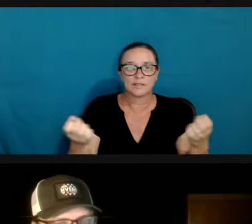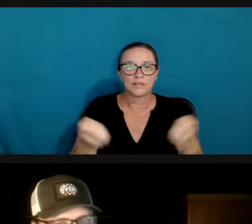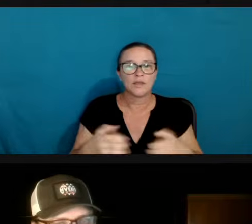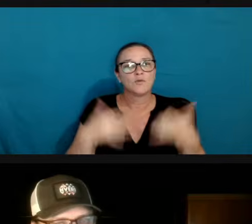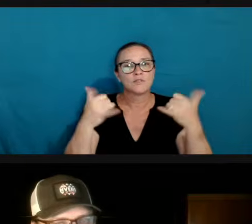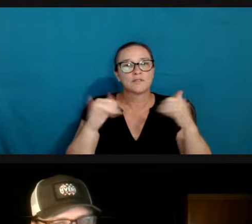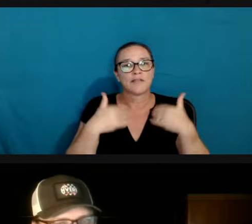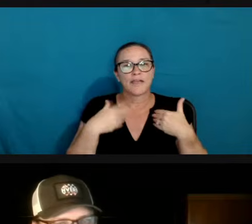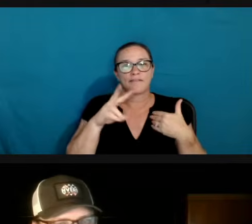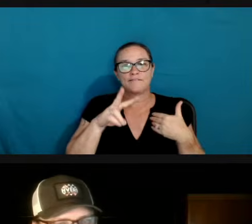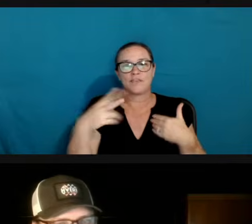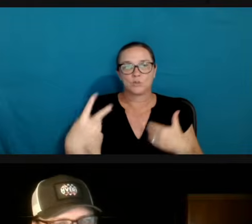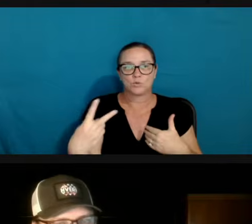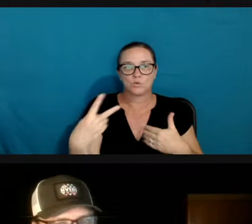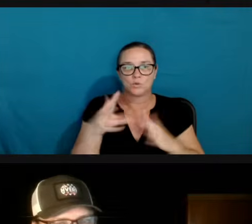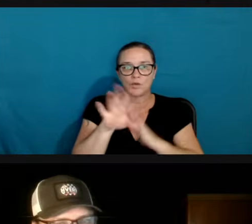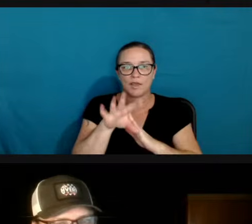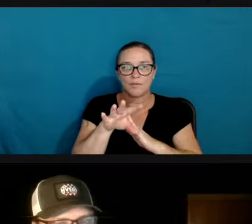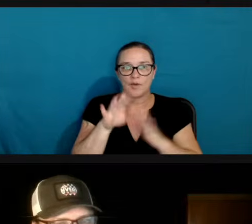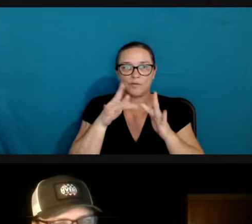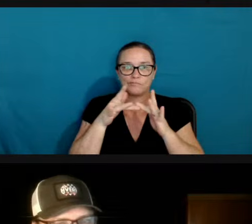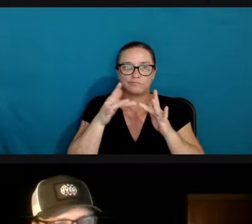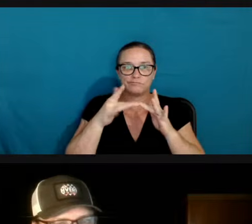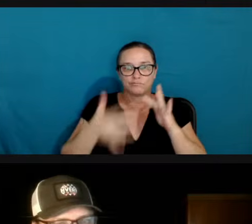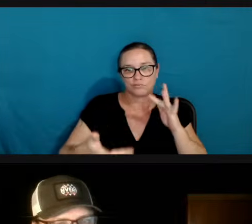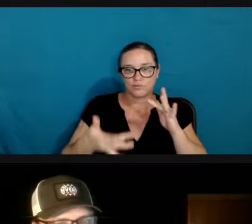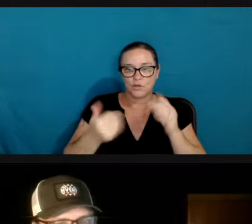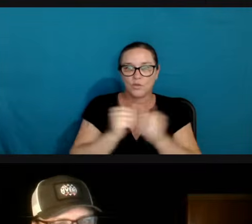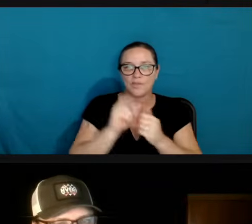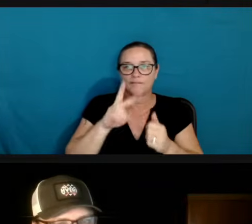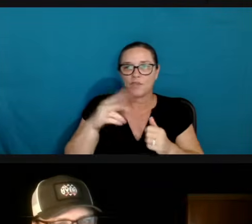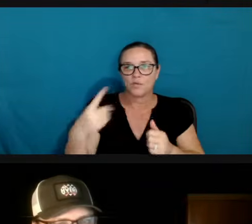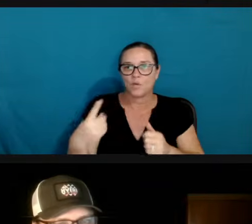the V2 camera offline with the V1 camera damaged still.